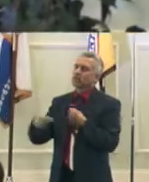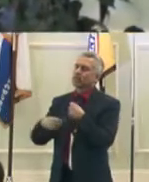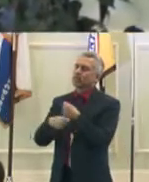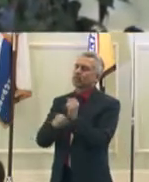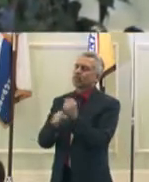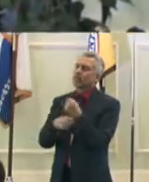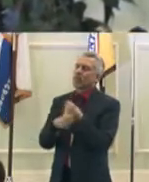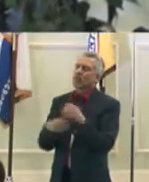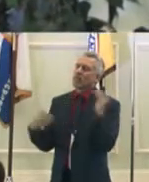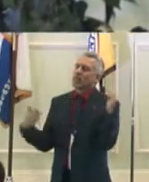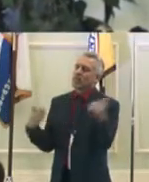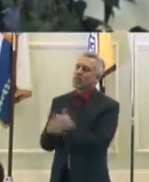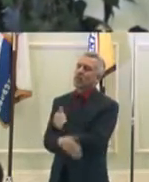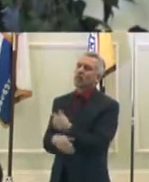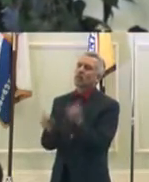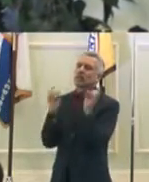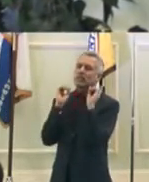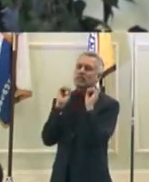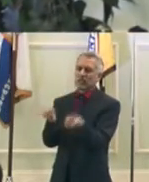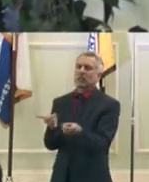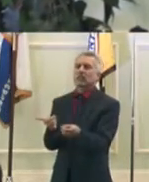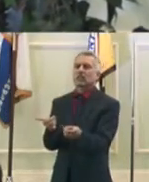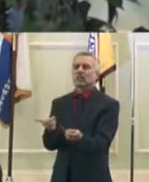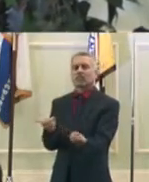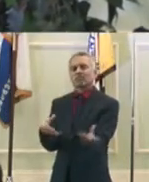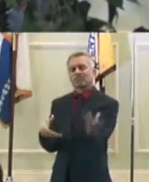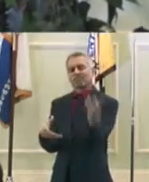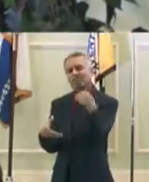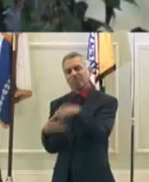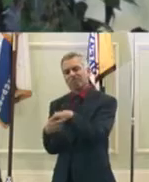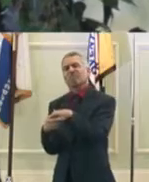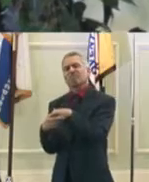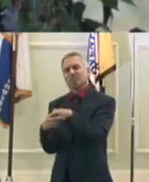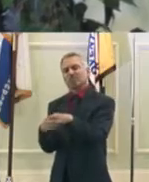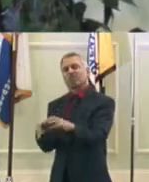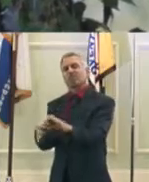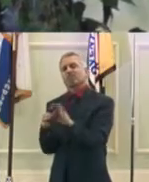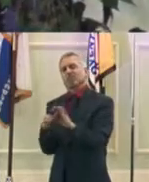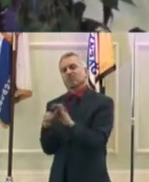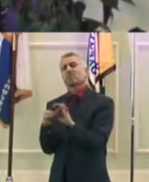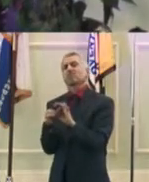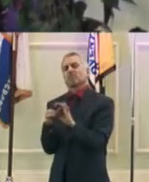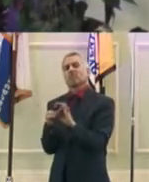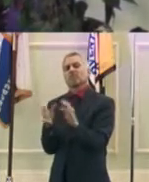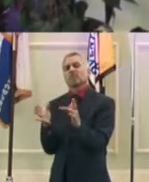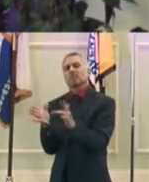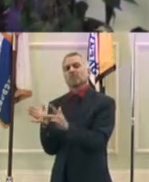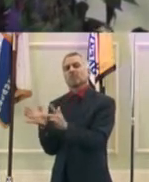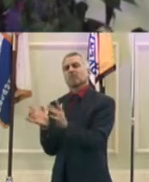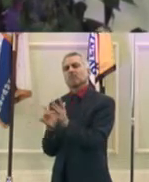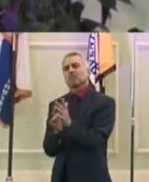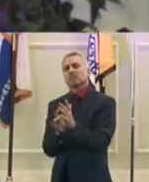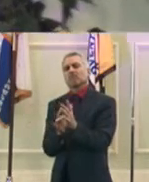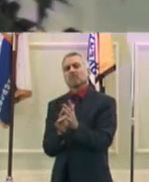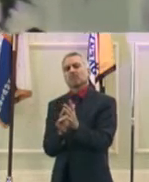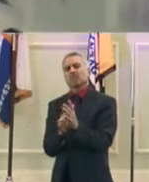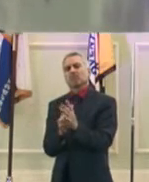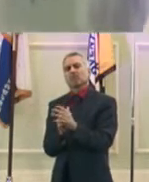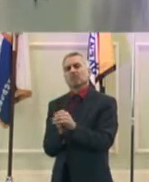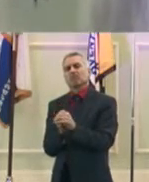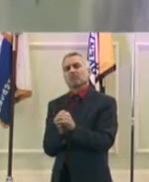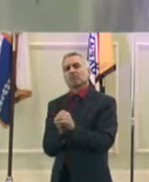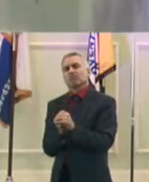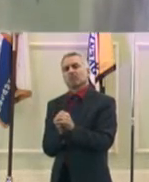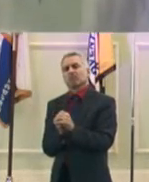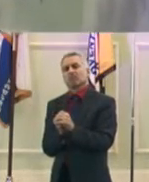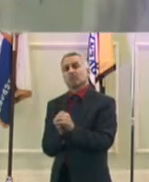If you want that, we'll do it. But I just want to afford you the opportunity. So two requests. You're hearing it for the first time. You want